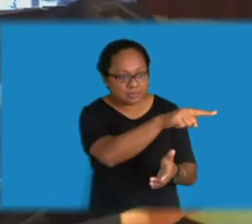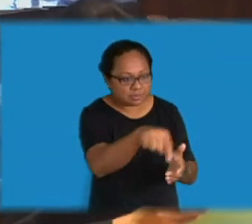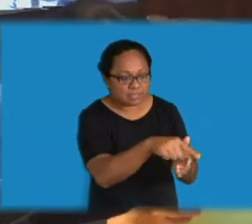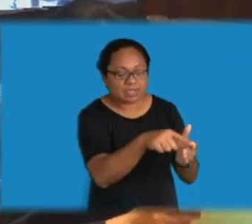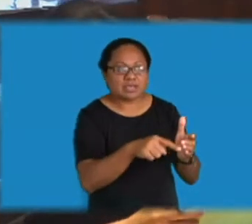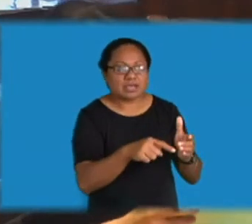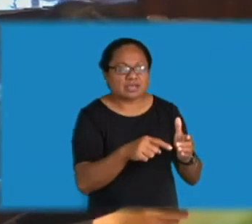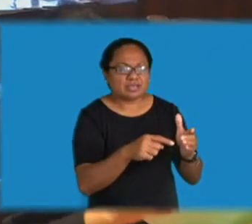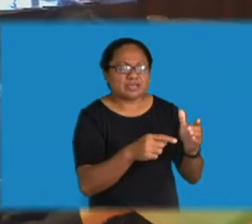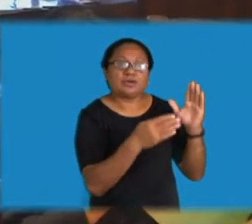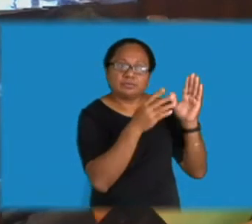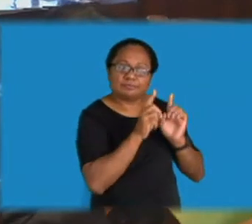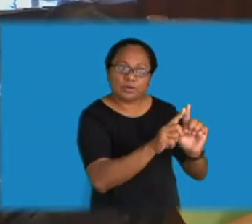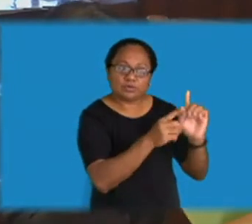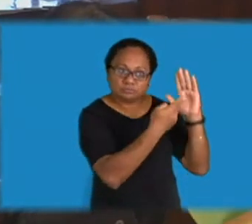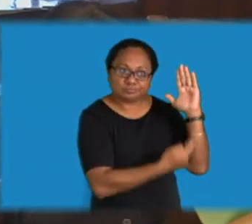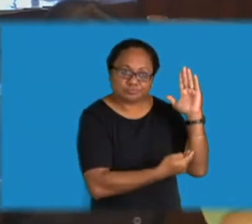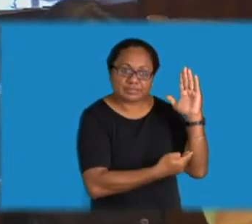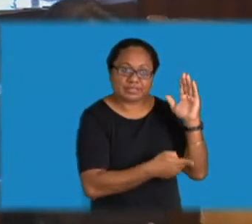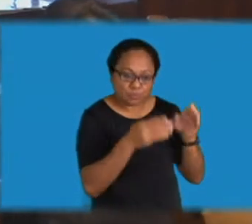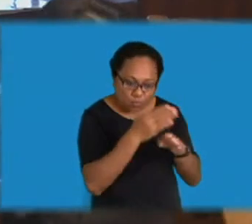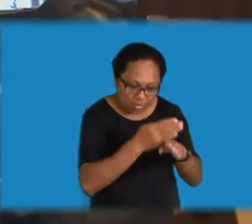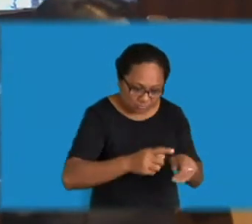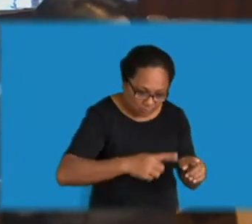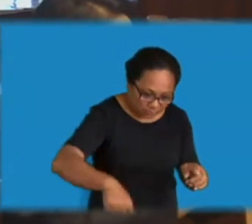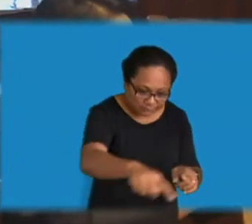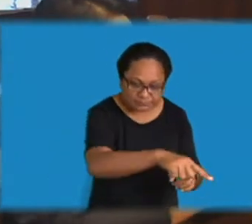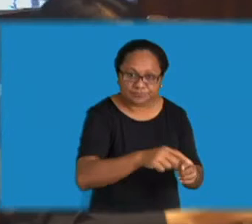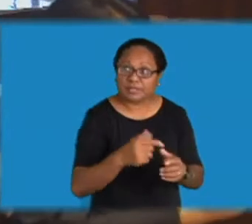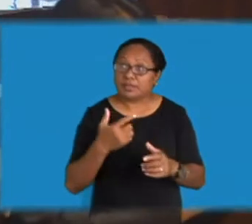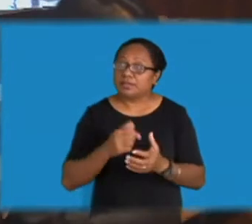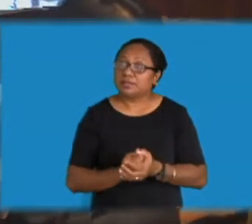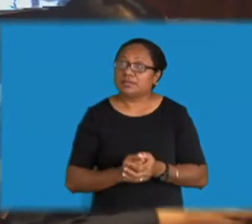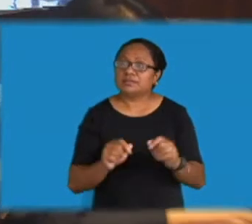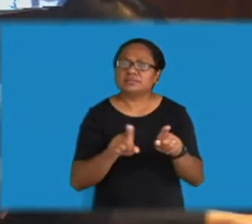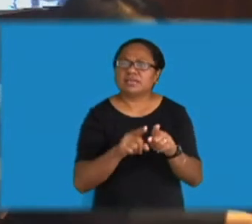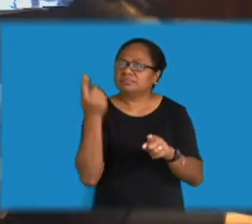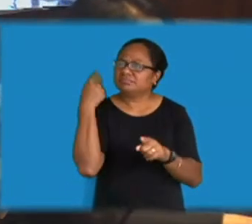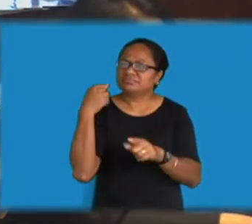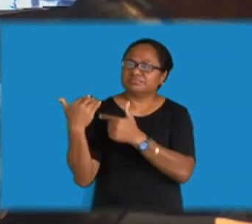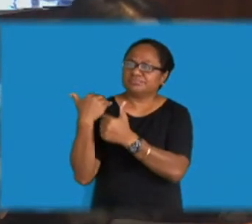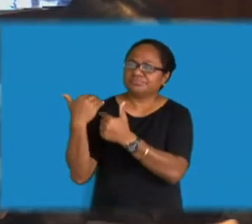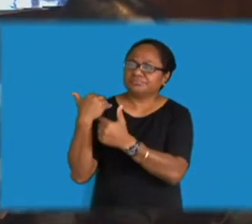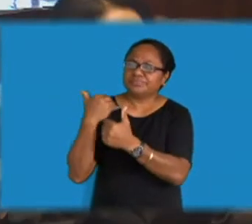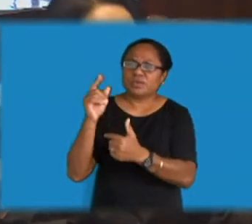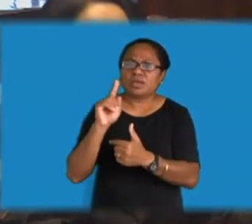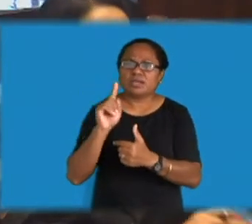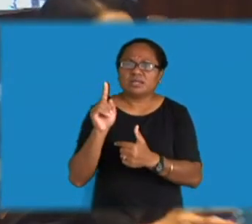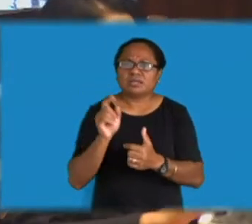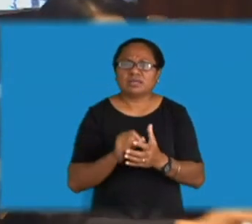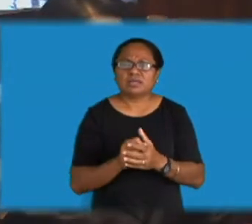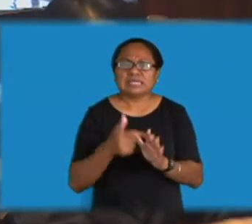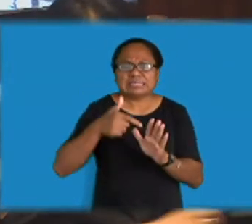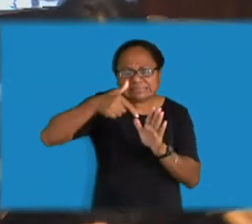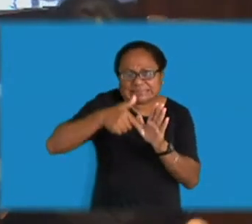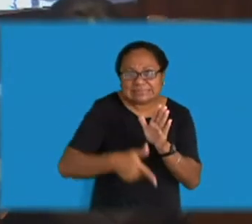jurisdiction. Something else, Madam Speaker, that has been brought out in the public space, there have been recent allegations made in the media with respect to deep